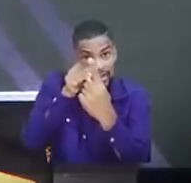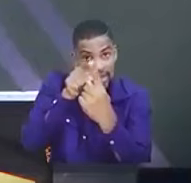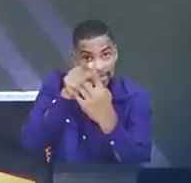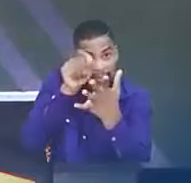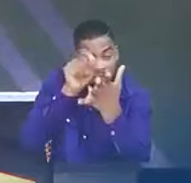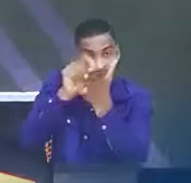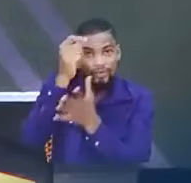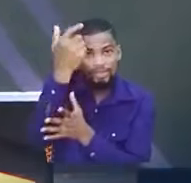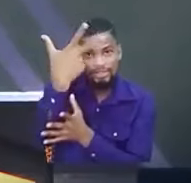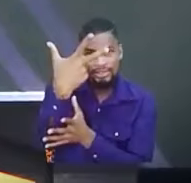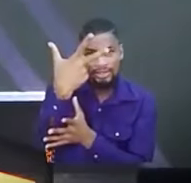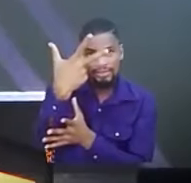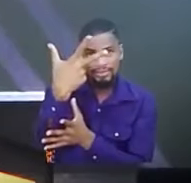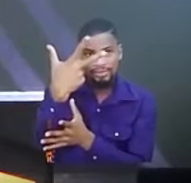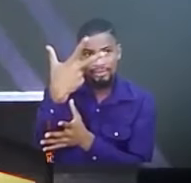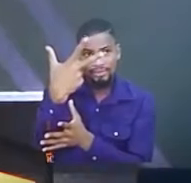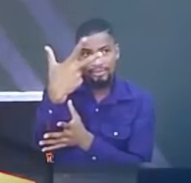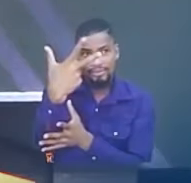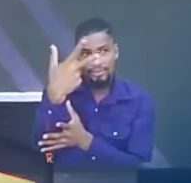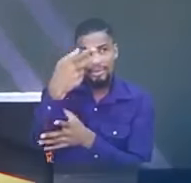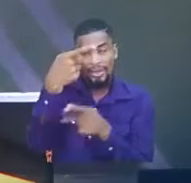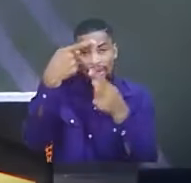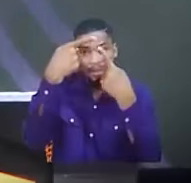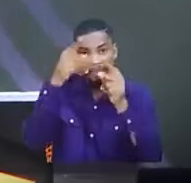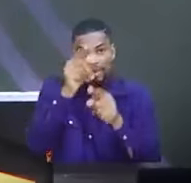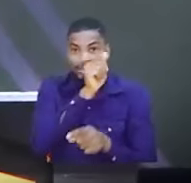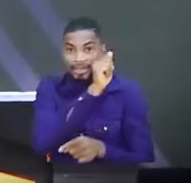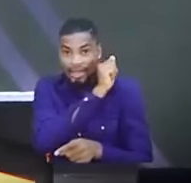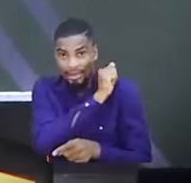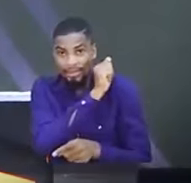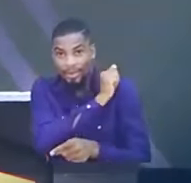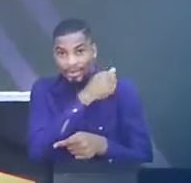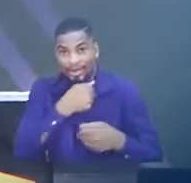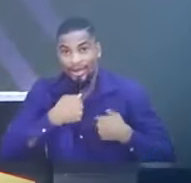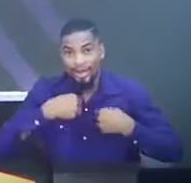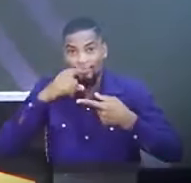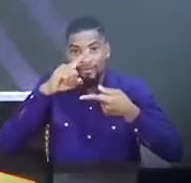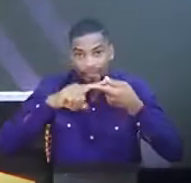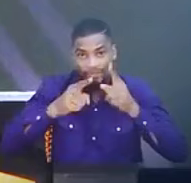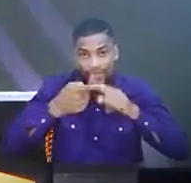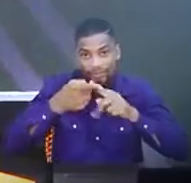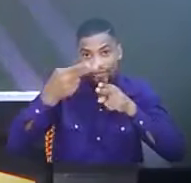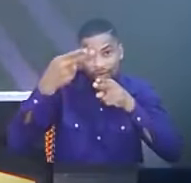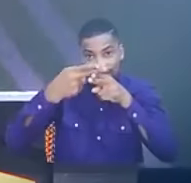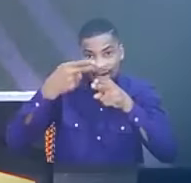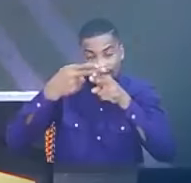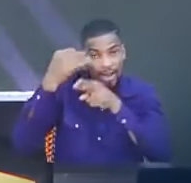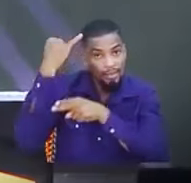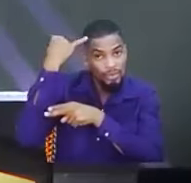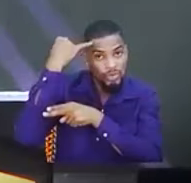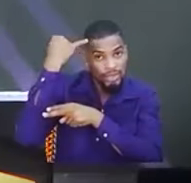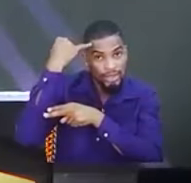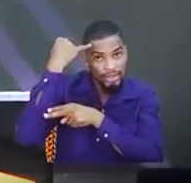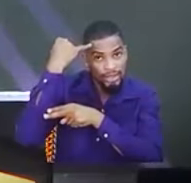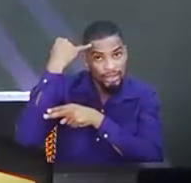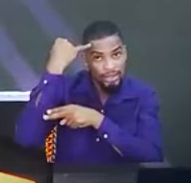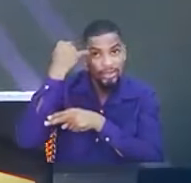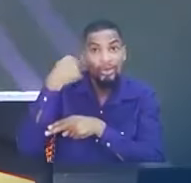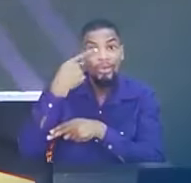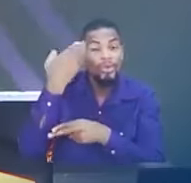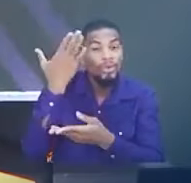Shall we read together? But Amnon had a whose name was the son